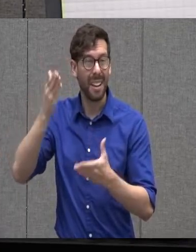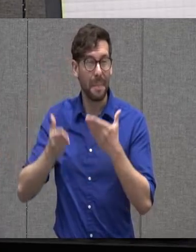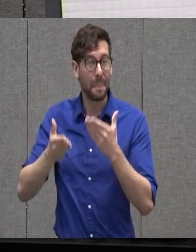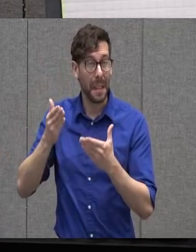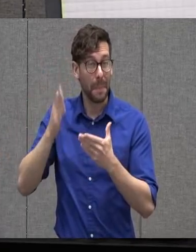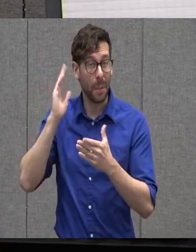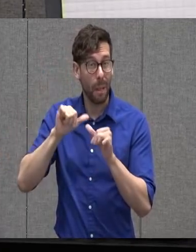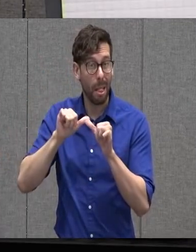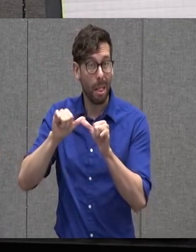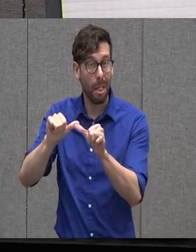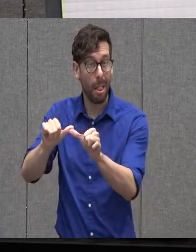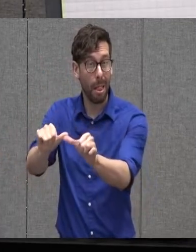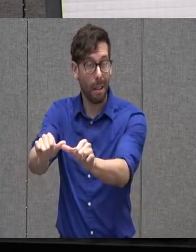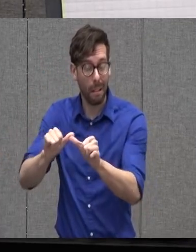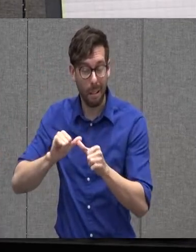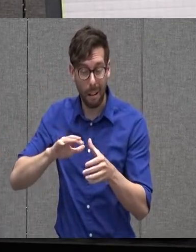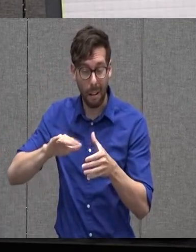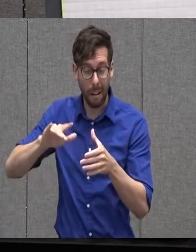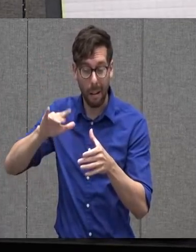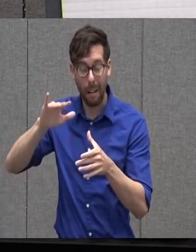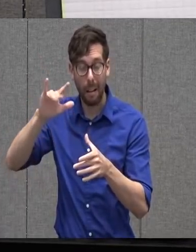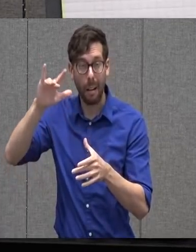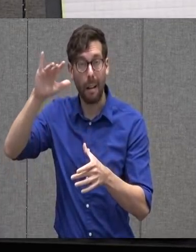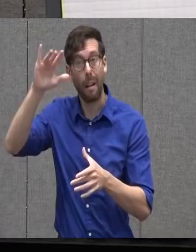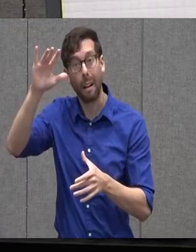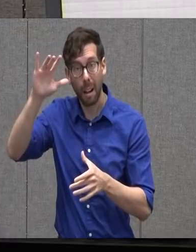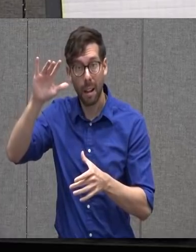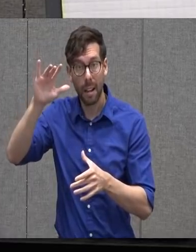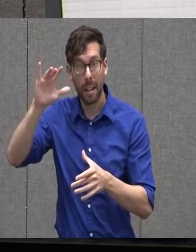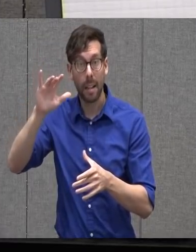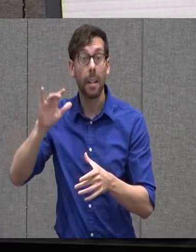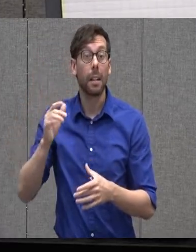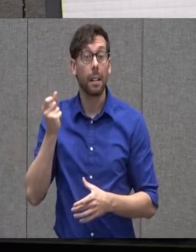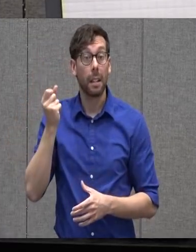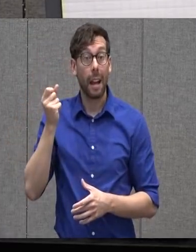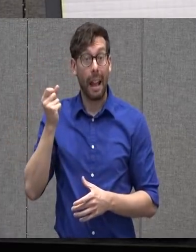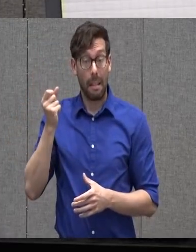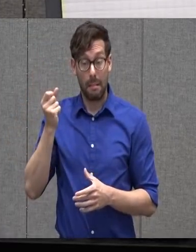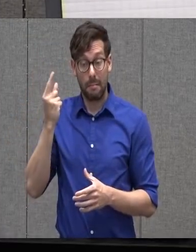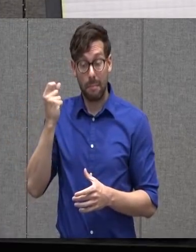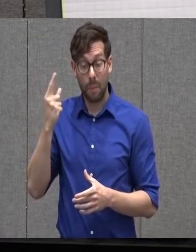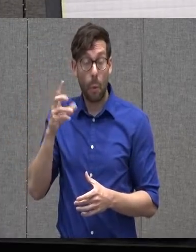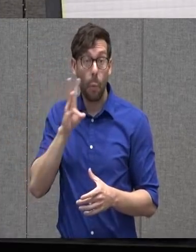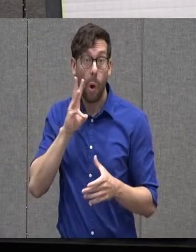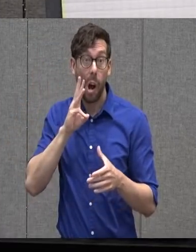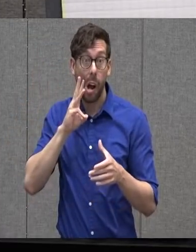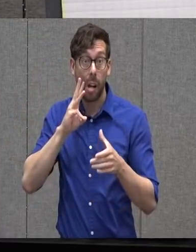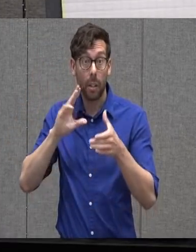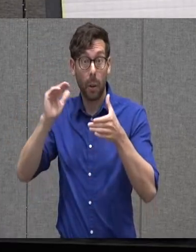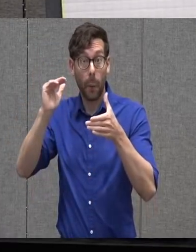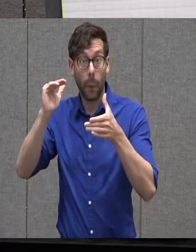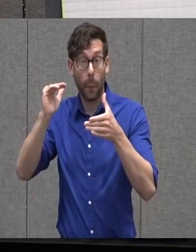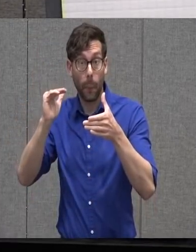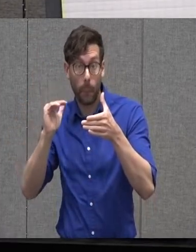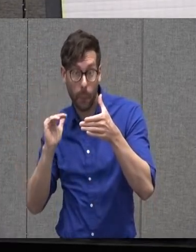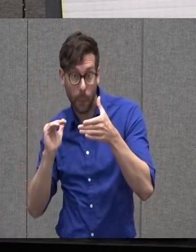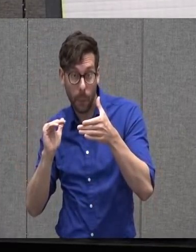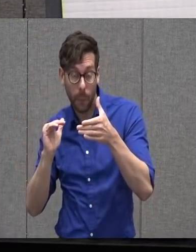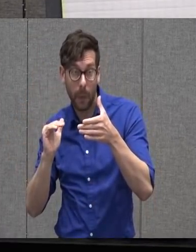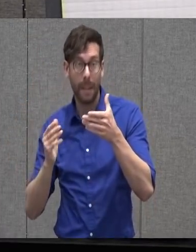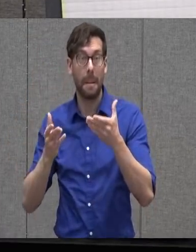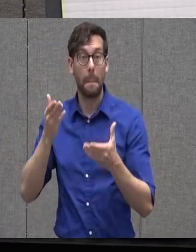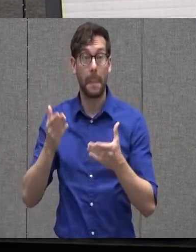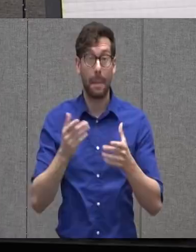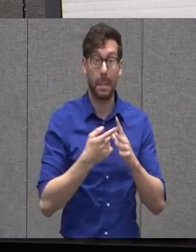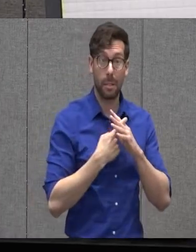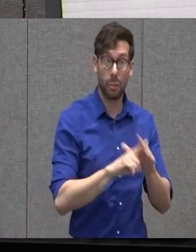or gas, and I would also notice that I could have less water after I boiled it than when I started. So what